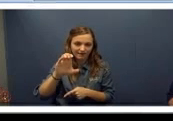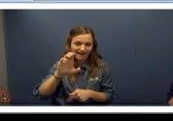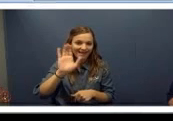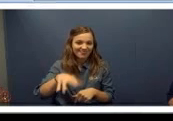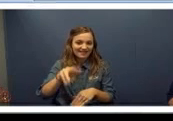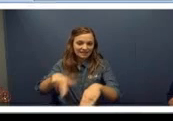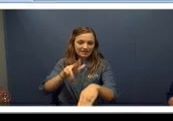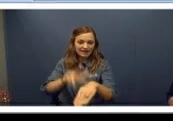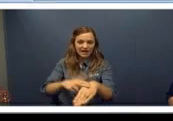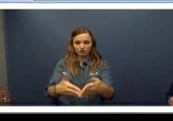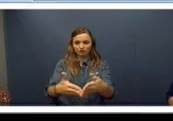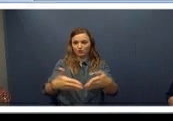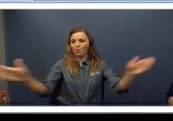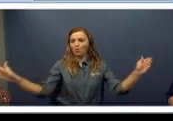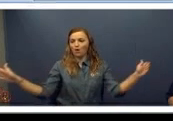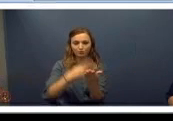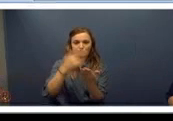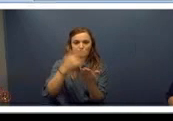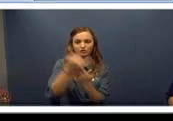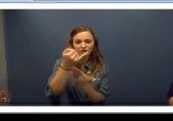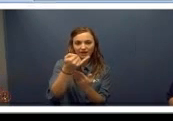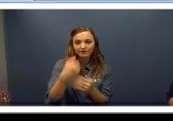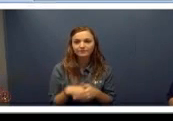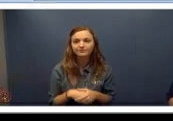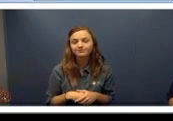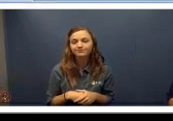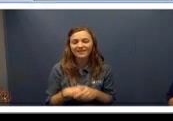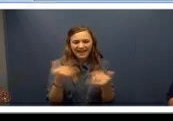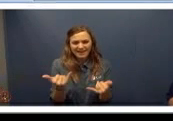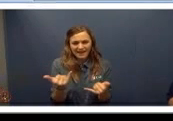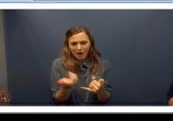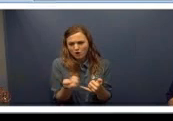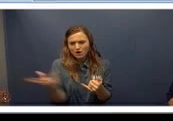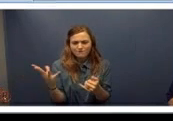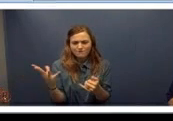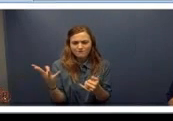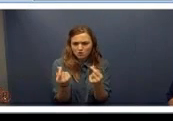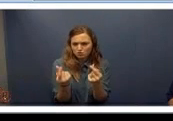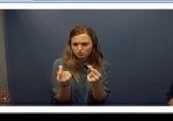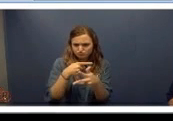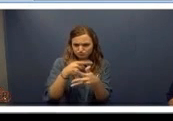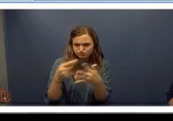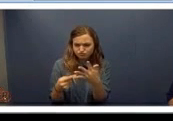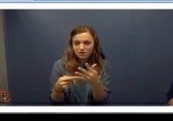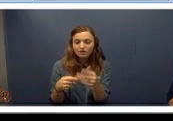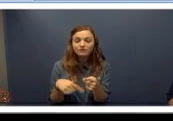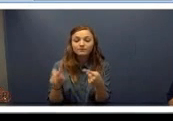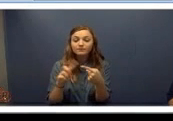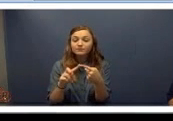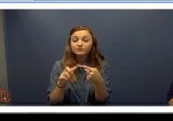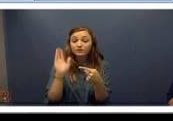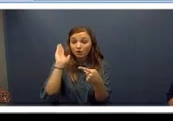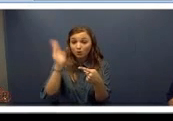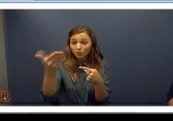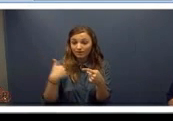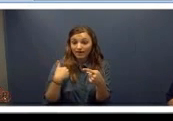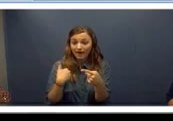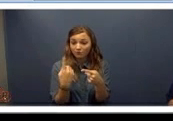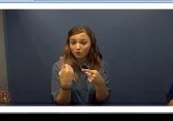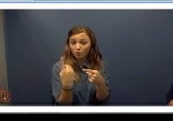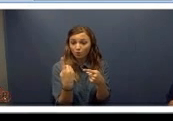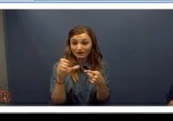and it is a nationwide project. Now, just a few housekeeping chores. We will